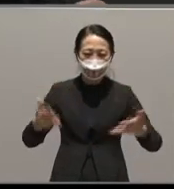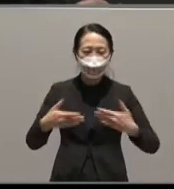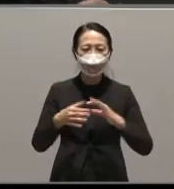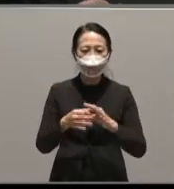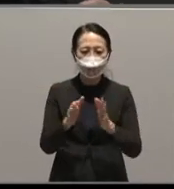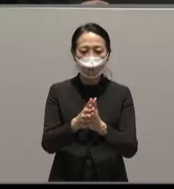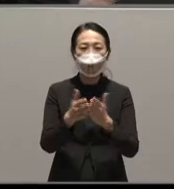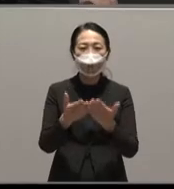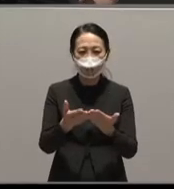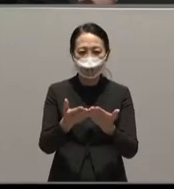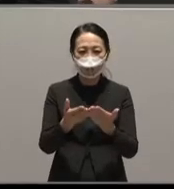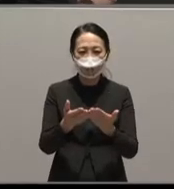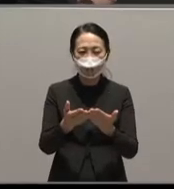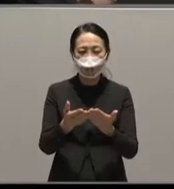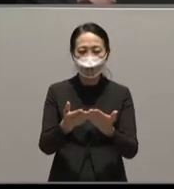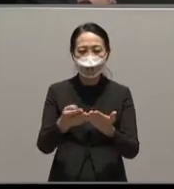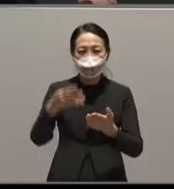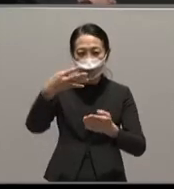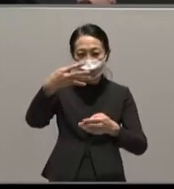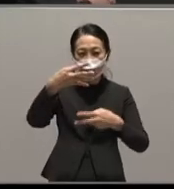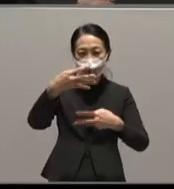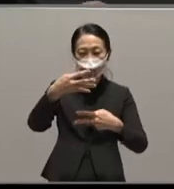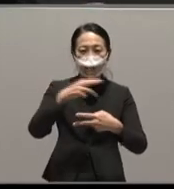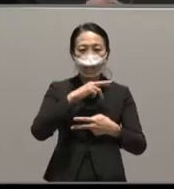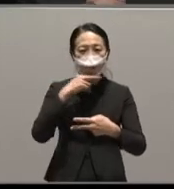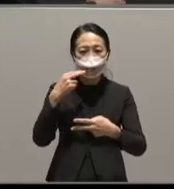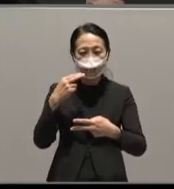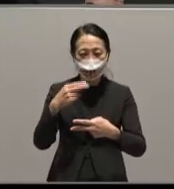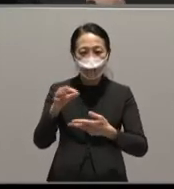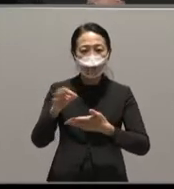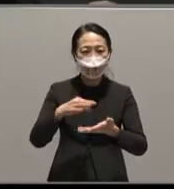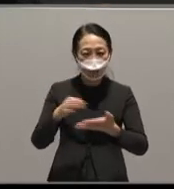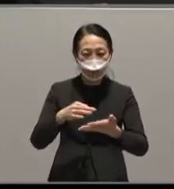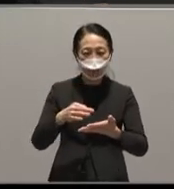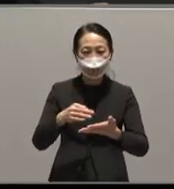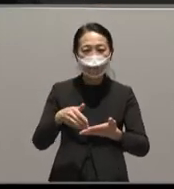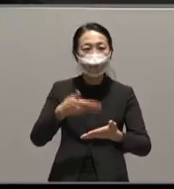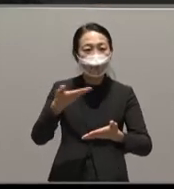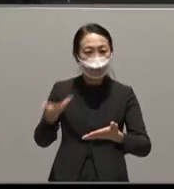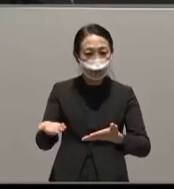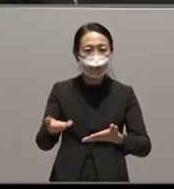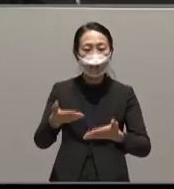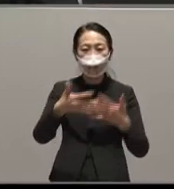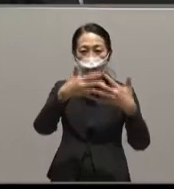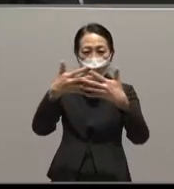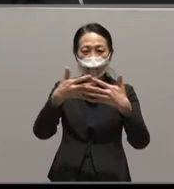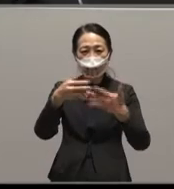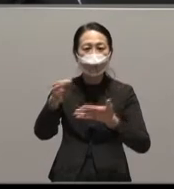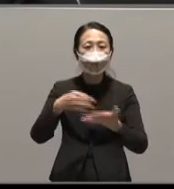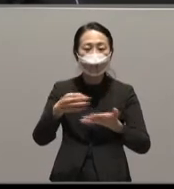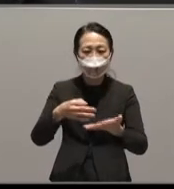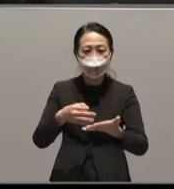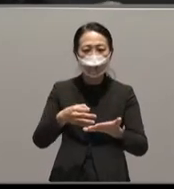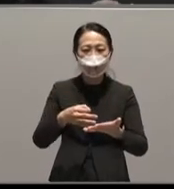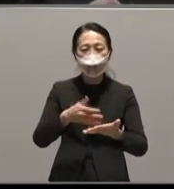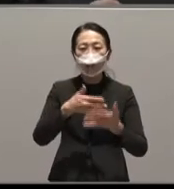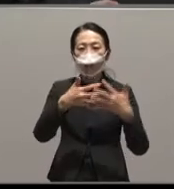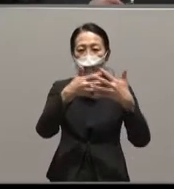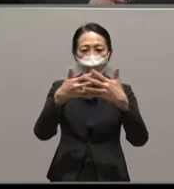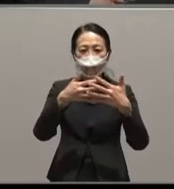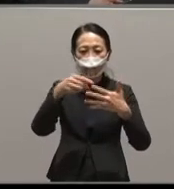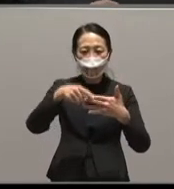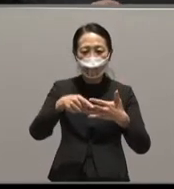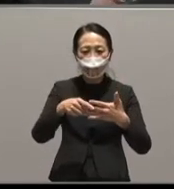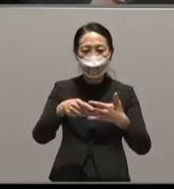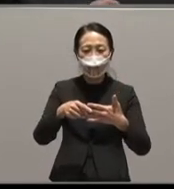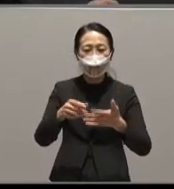This is a book that I wrote in English. And this was published in the UK, 5th of April